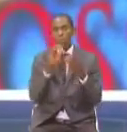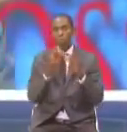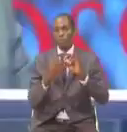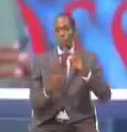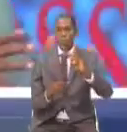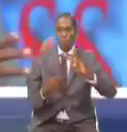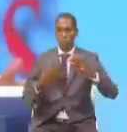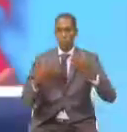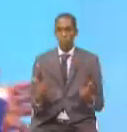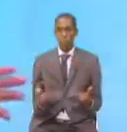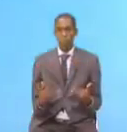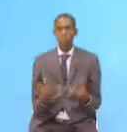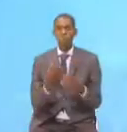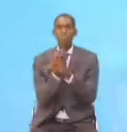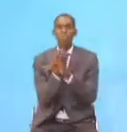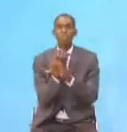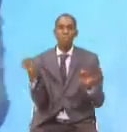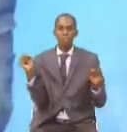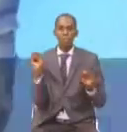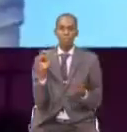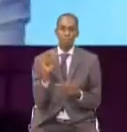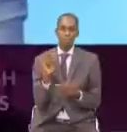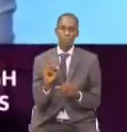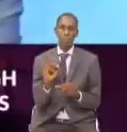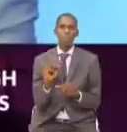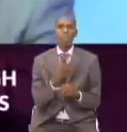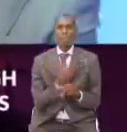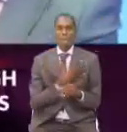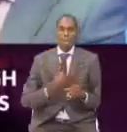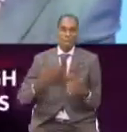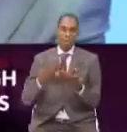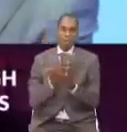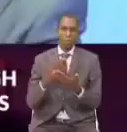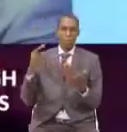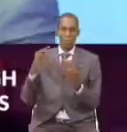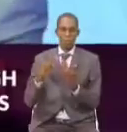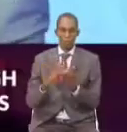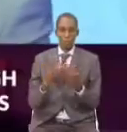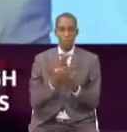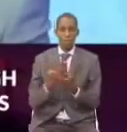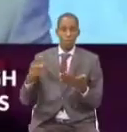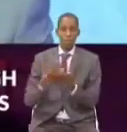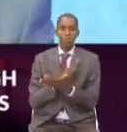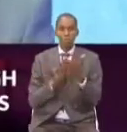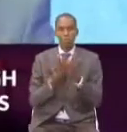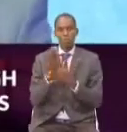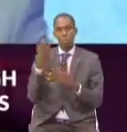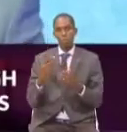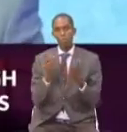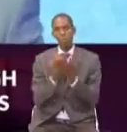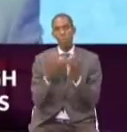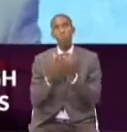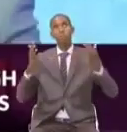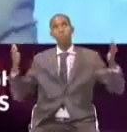two is salvation and holiness through the crucified in